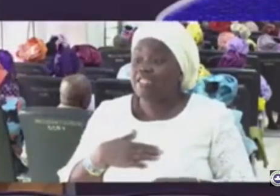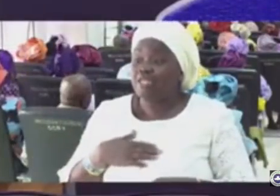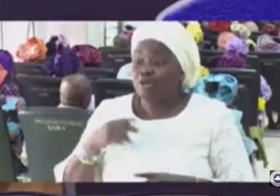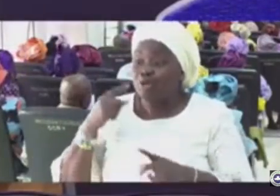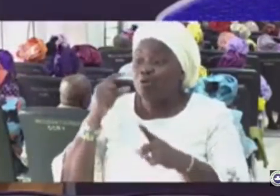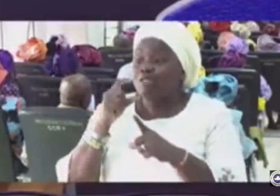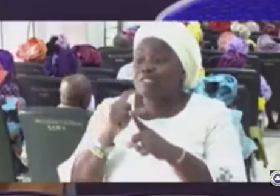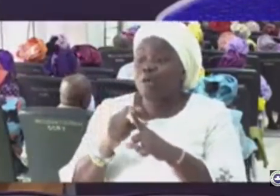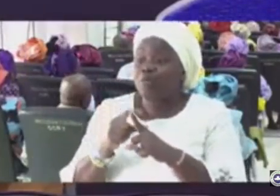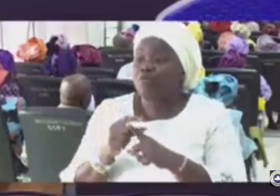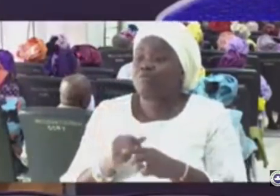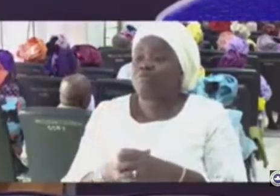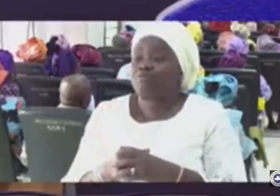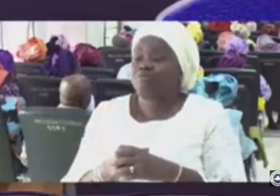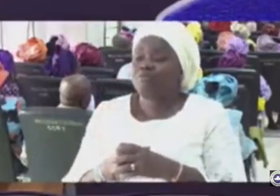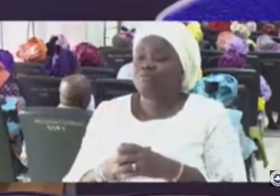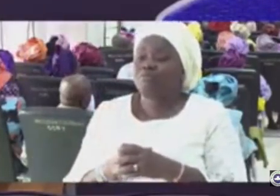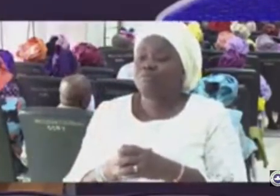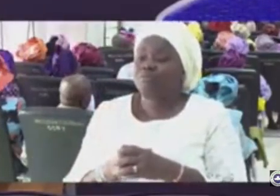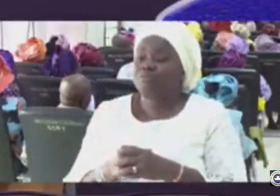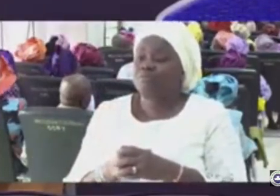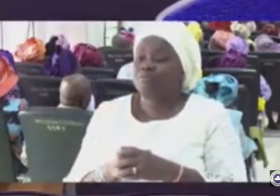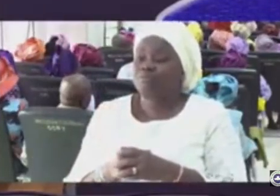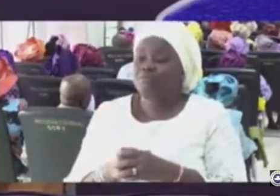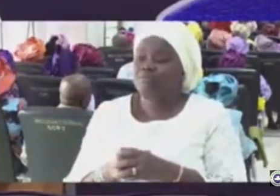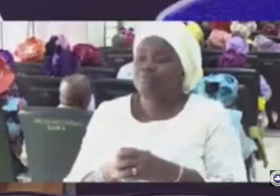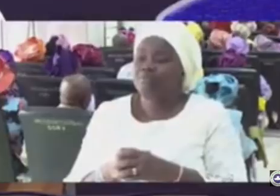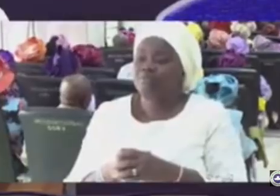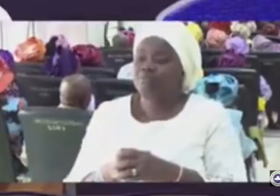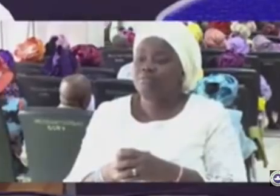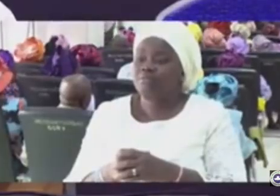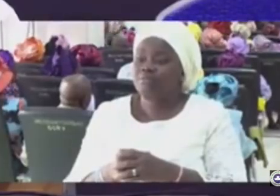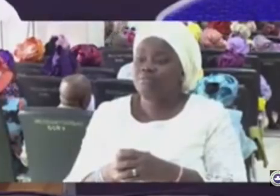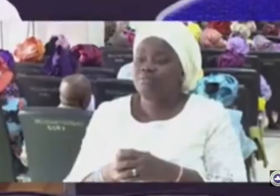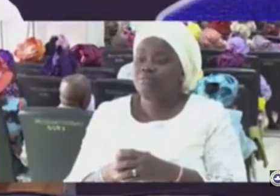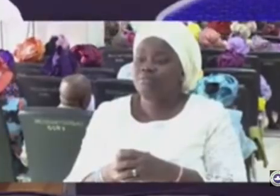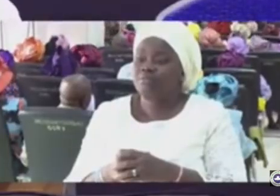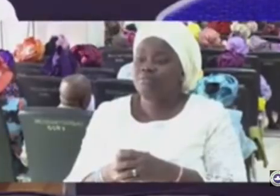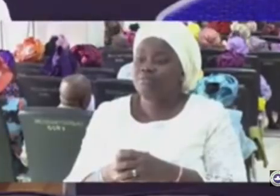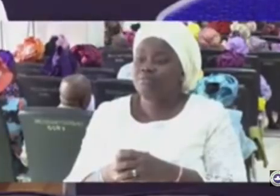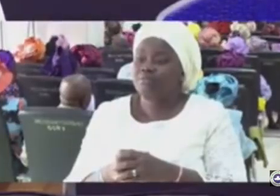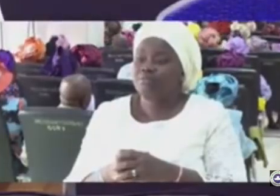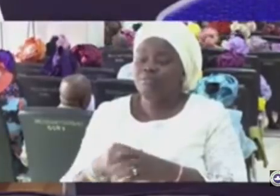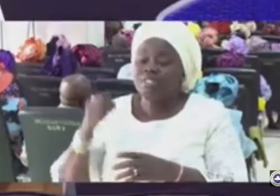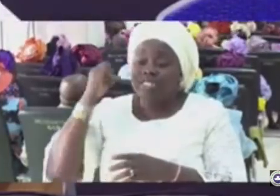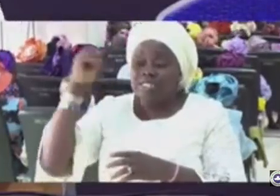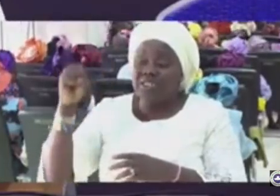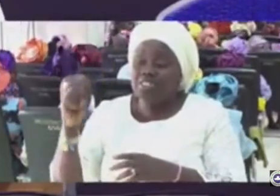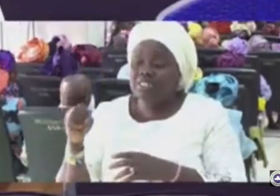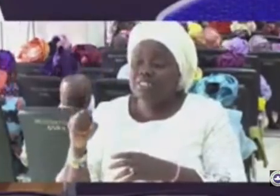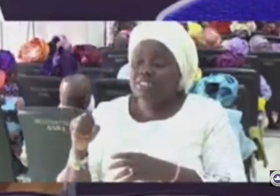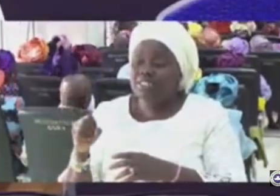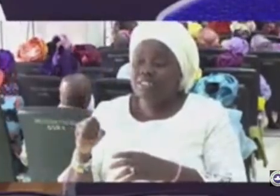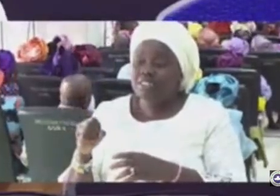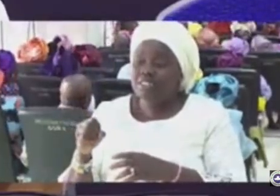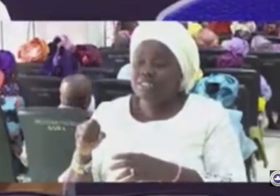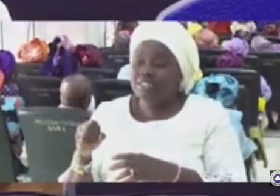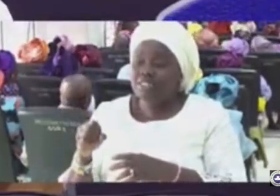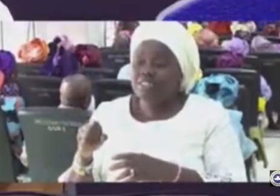in the sermon? He said, you said, if by any chance, God forbid bad